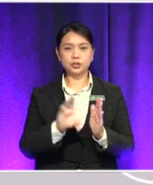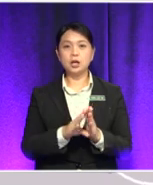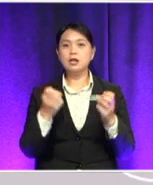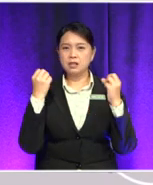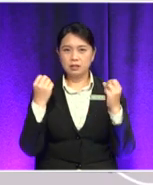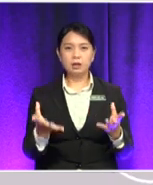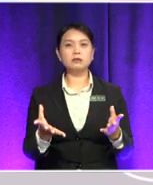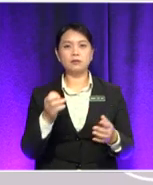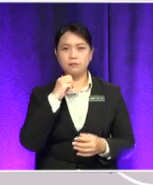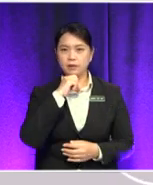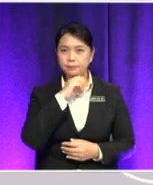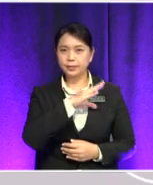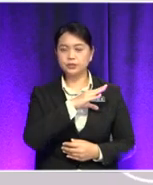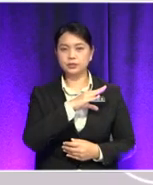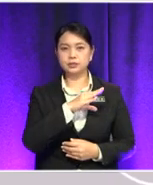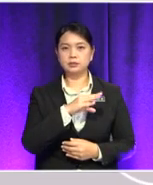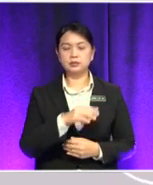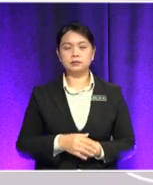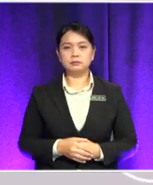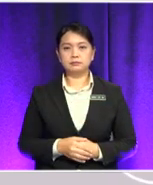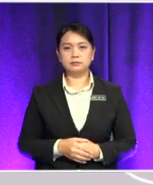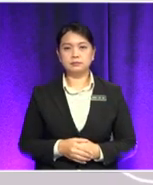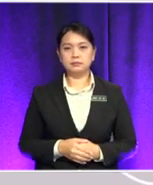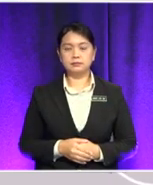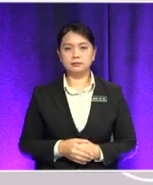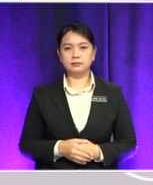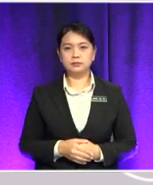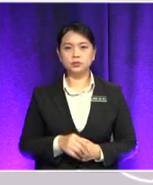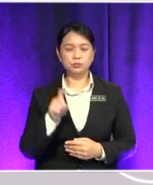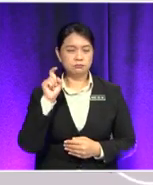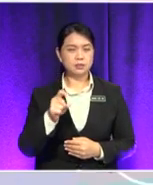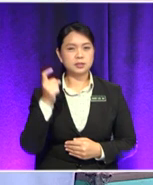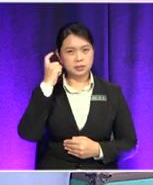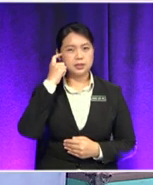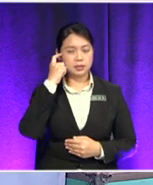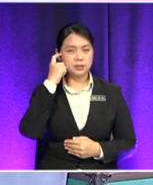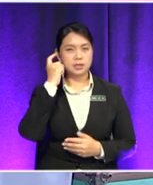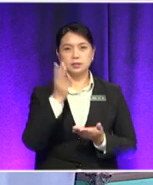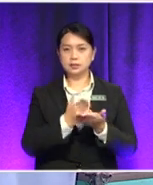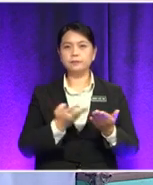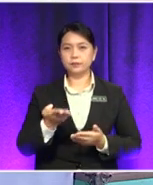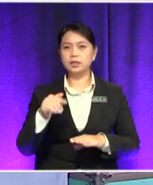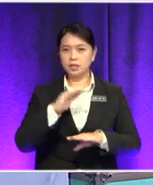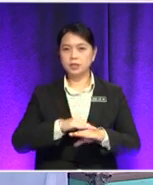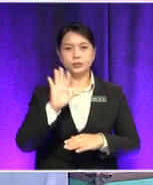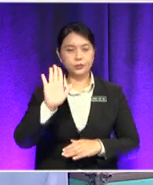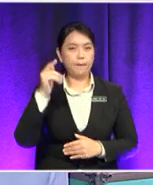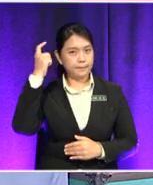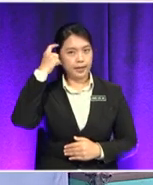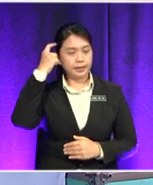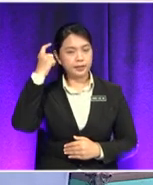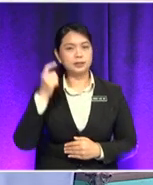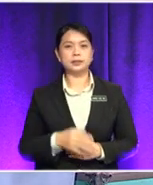right? So maybe you have think something inside your mind there. And